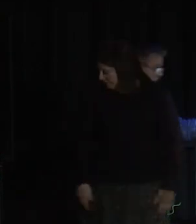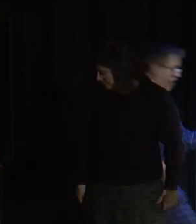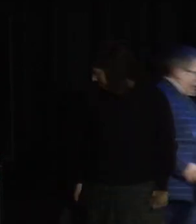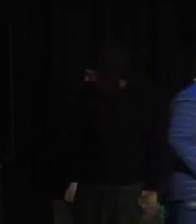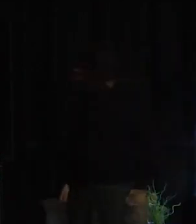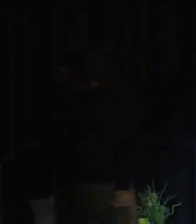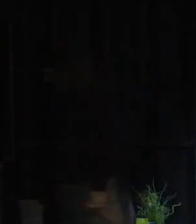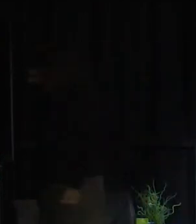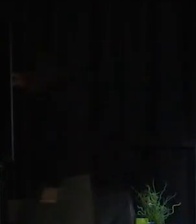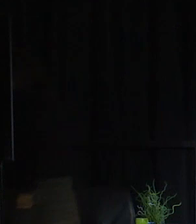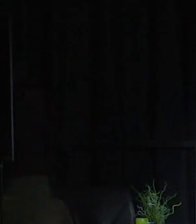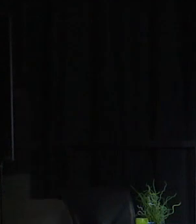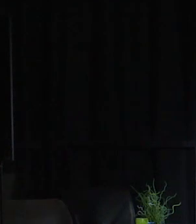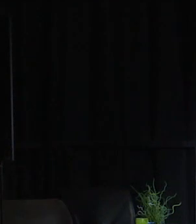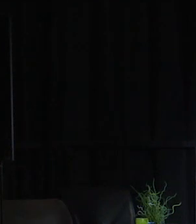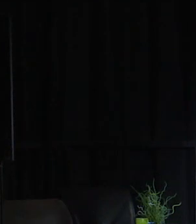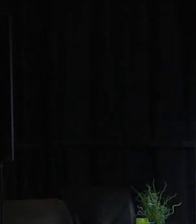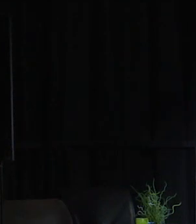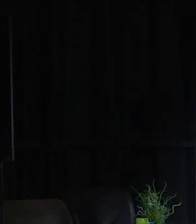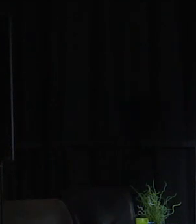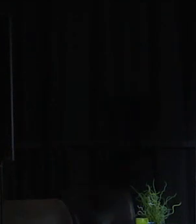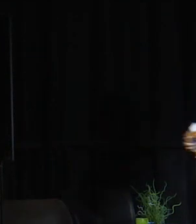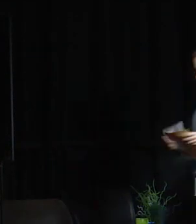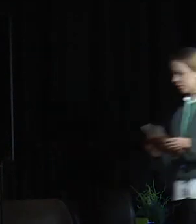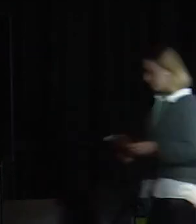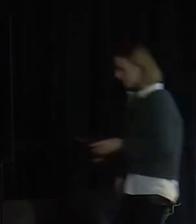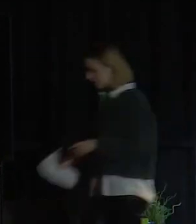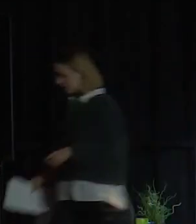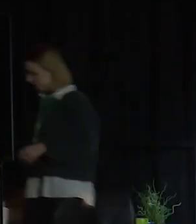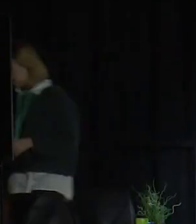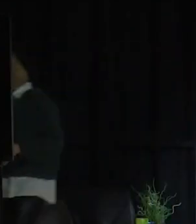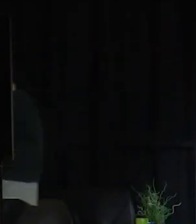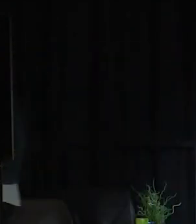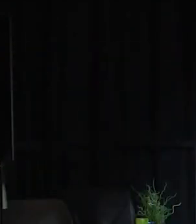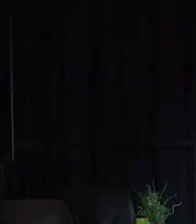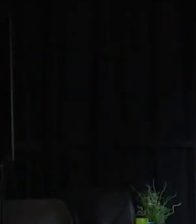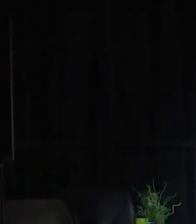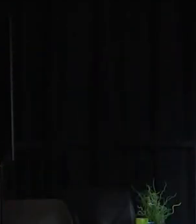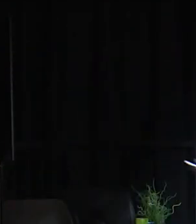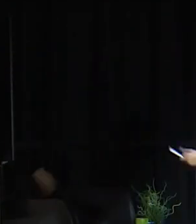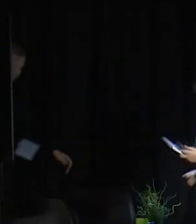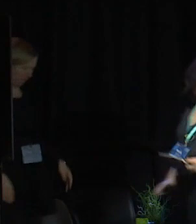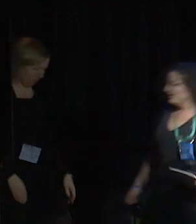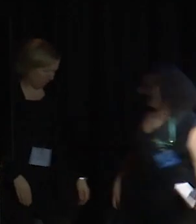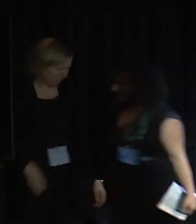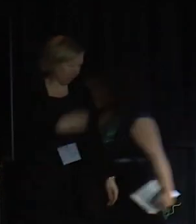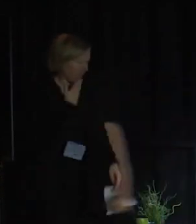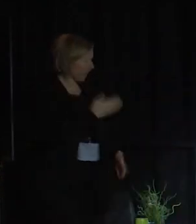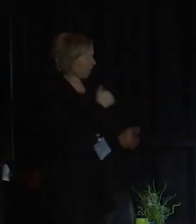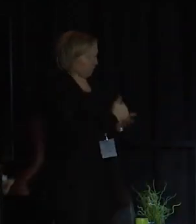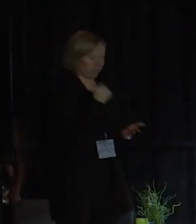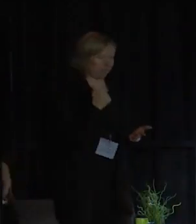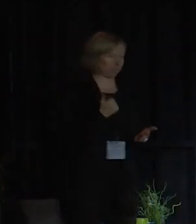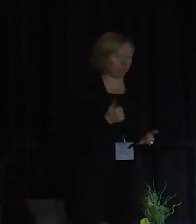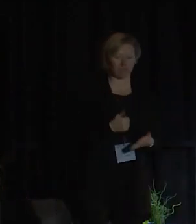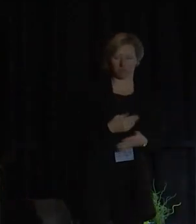I'll take it. They're grand. Lovely. Lovely to have you back, Nat. I'll have the blink. I'll have that. I'll have the clicker. Great. And